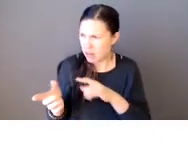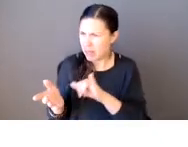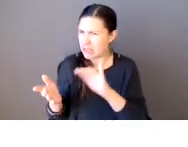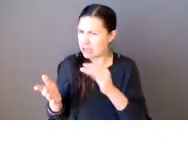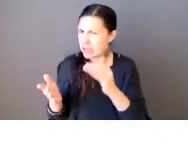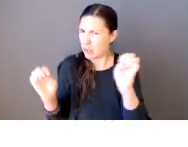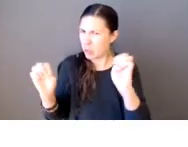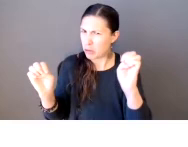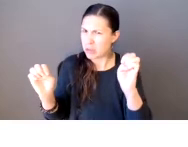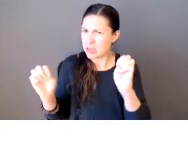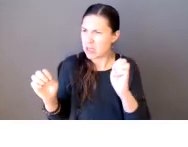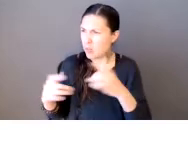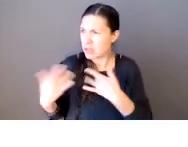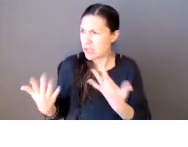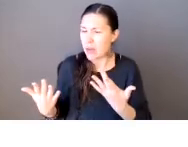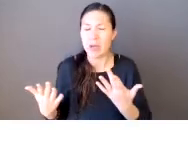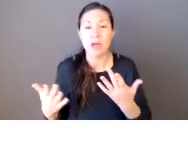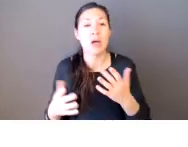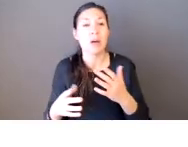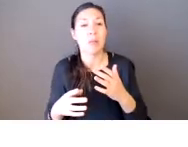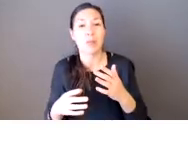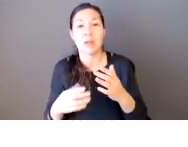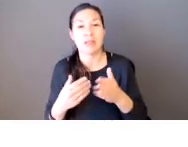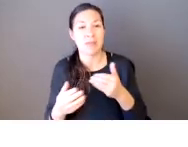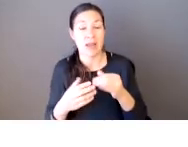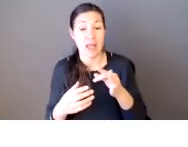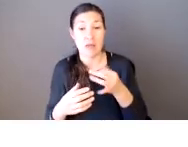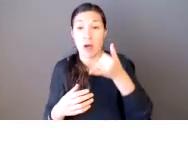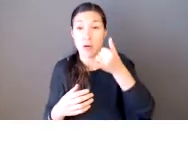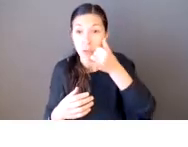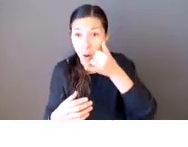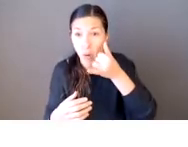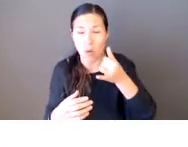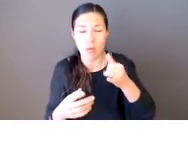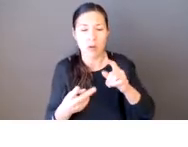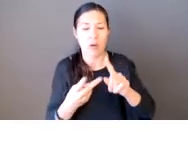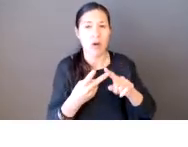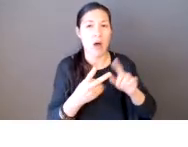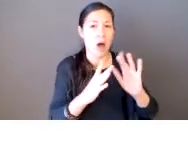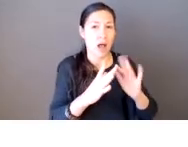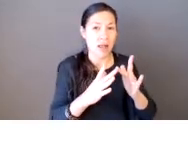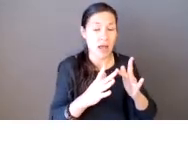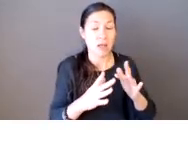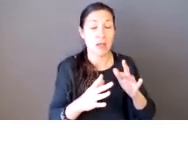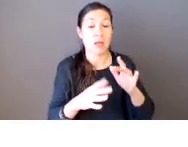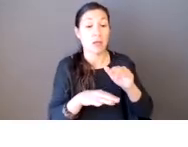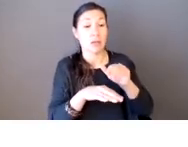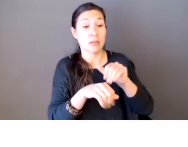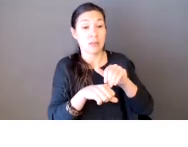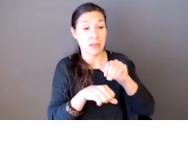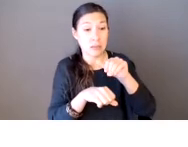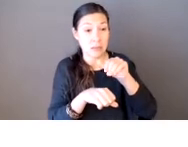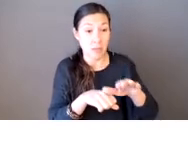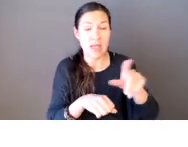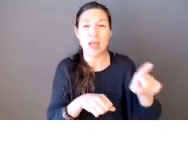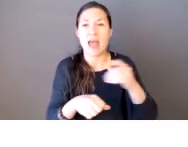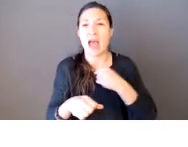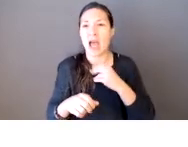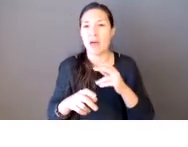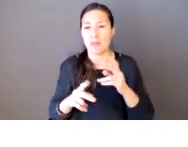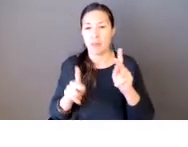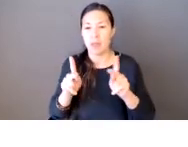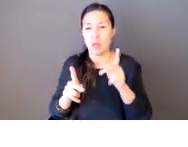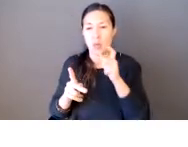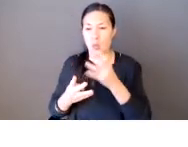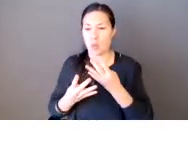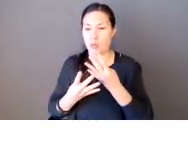an online report or whether it's by phone, once it's submitted, the agency screeners and